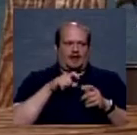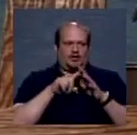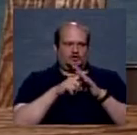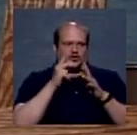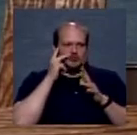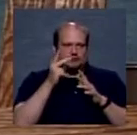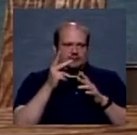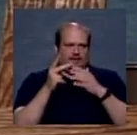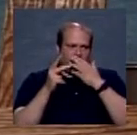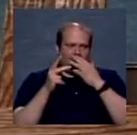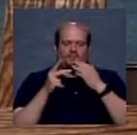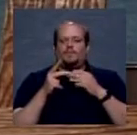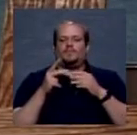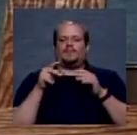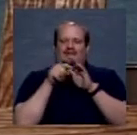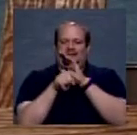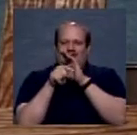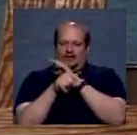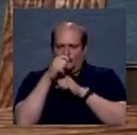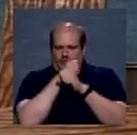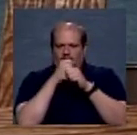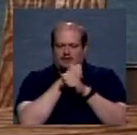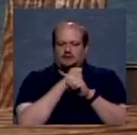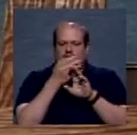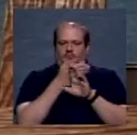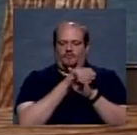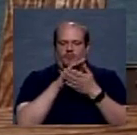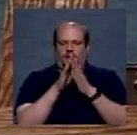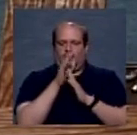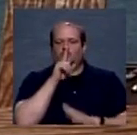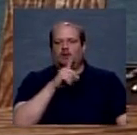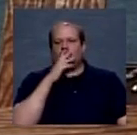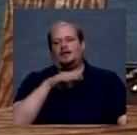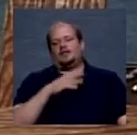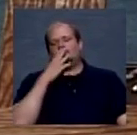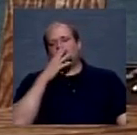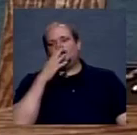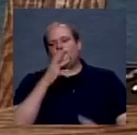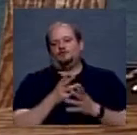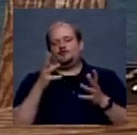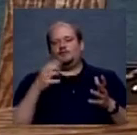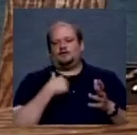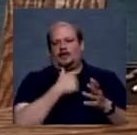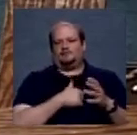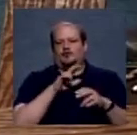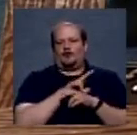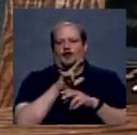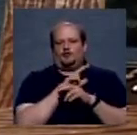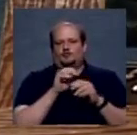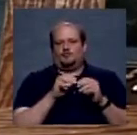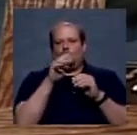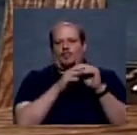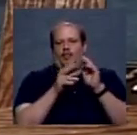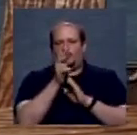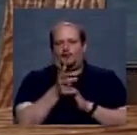seeing them kill the mosquitoes before they get started. Thank you so very much. I'm sorry I used more than